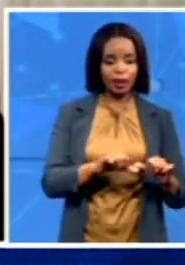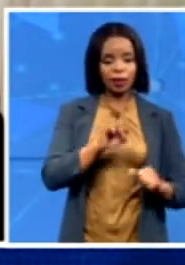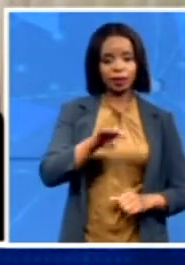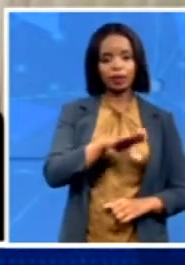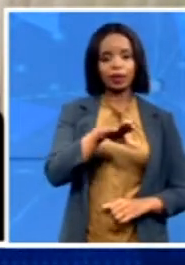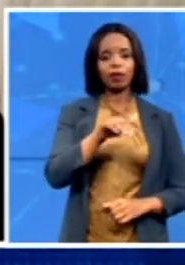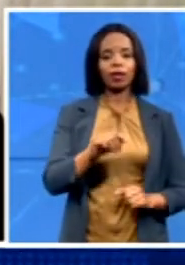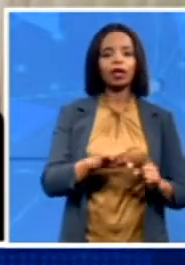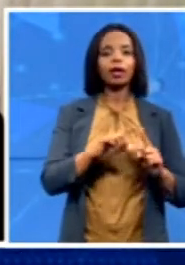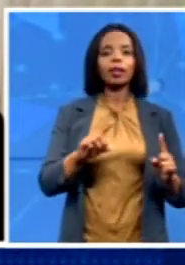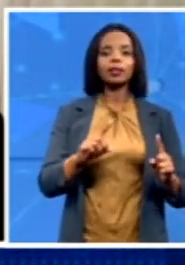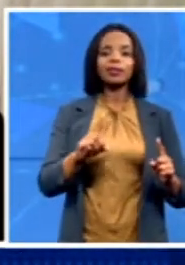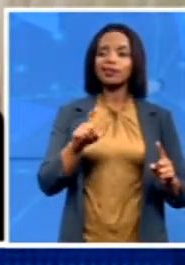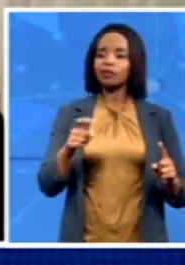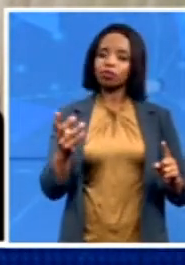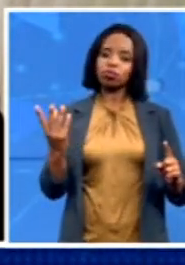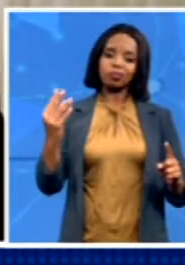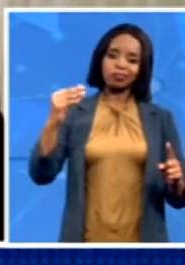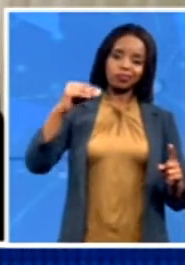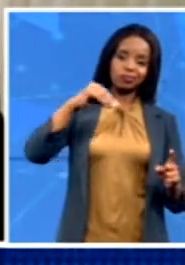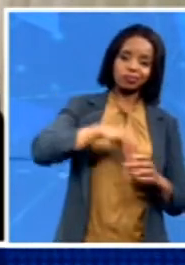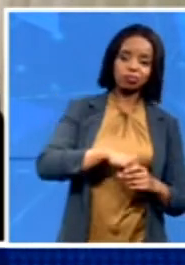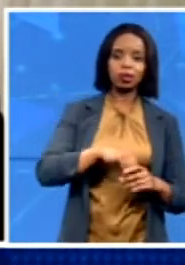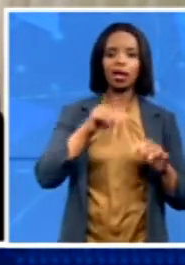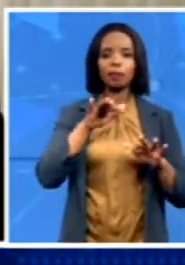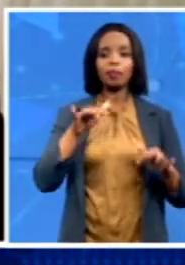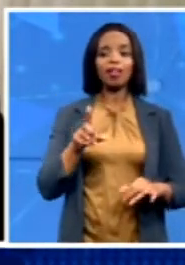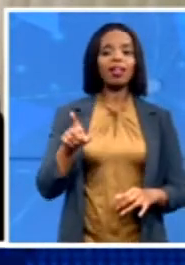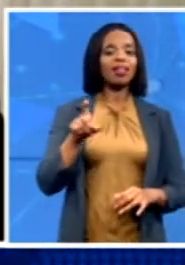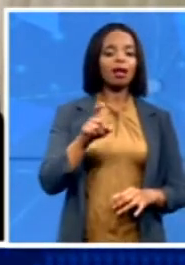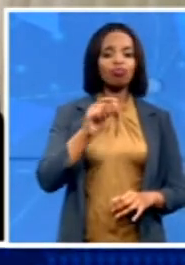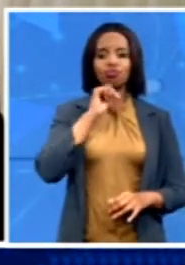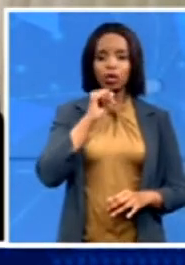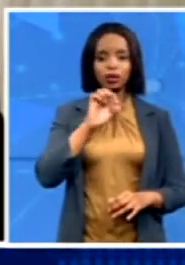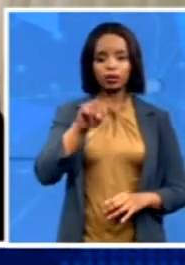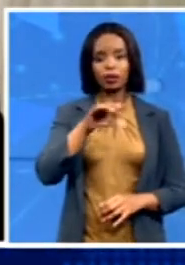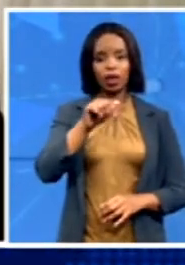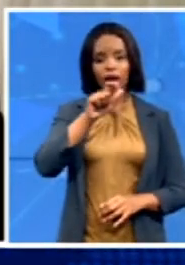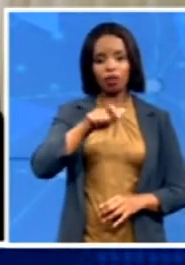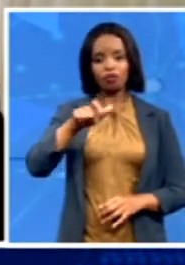who are not necessarily South African. How will this conversation, how will this